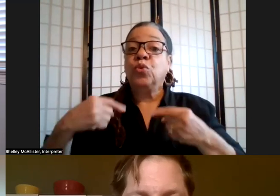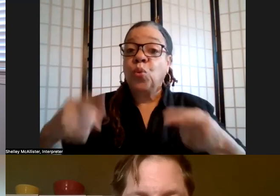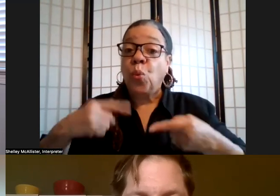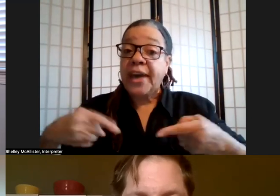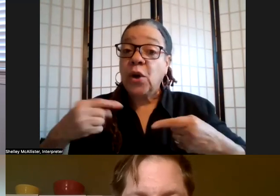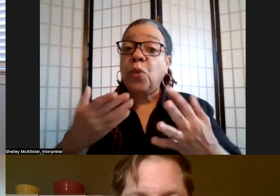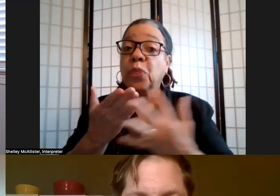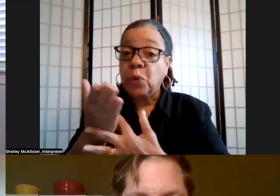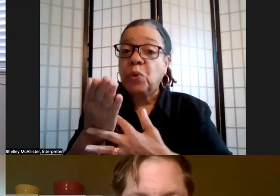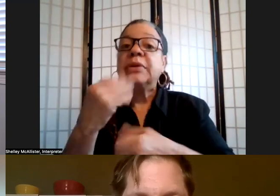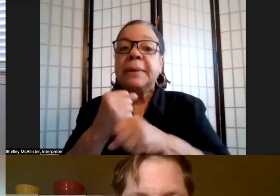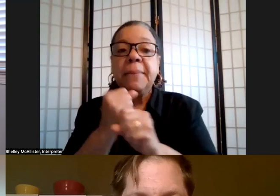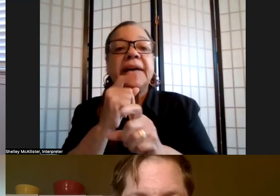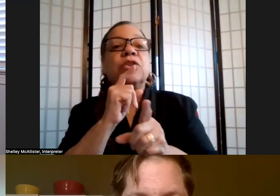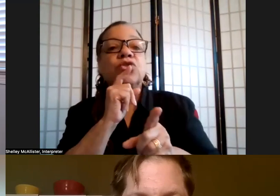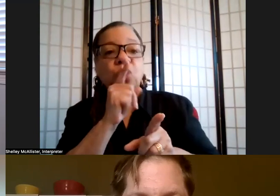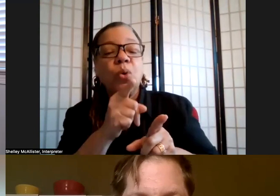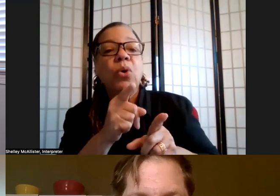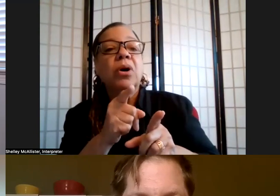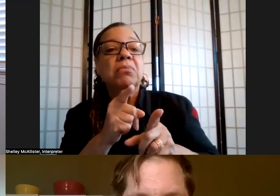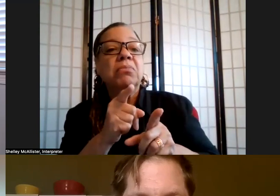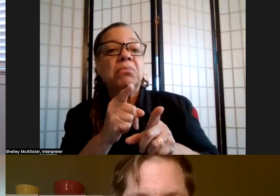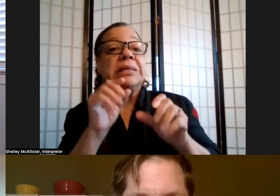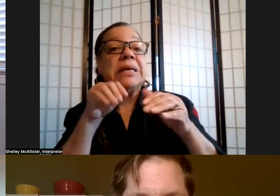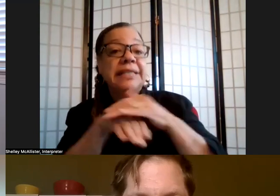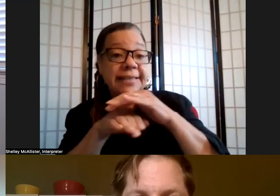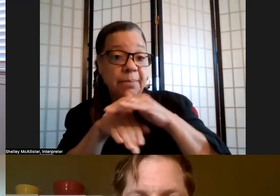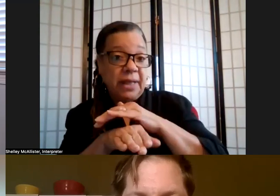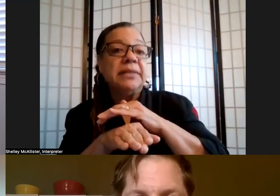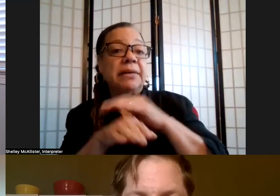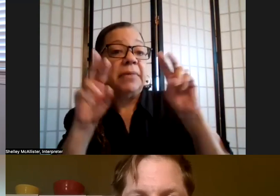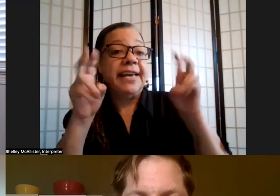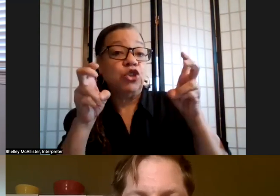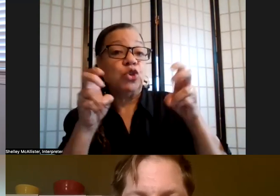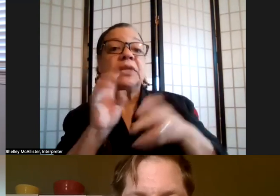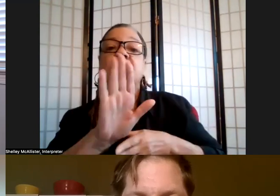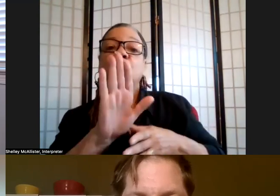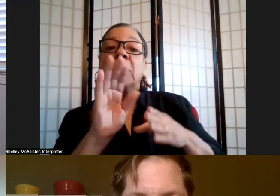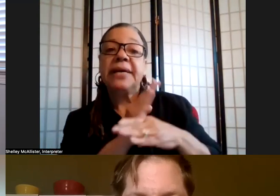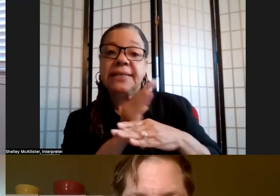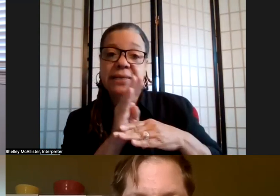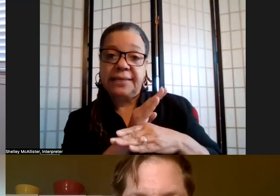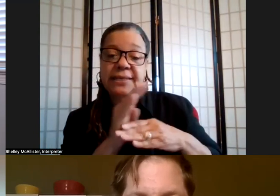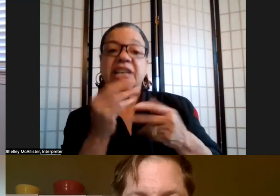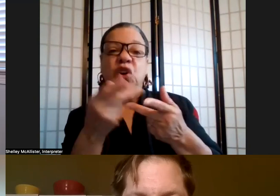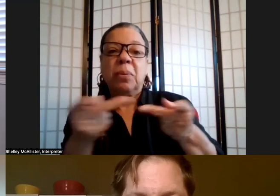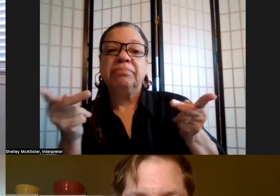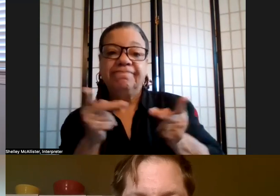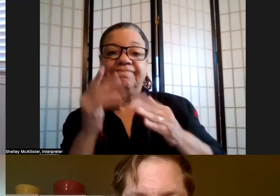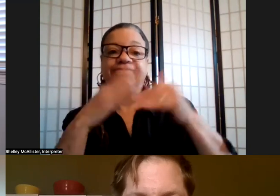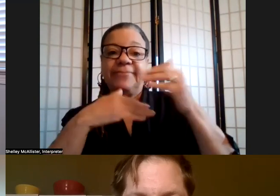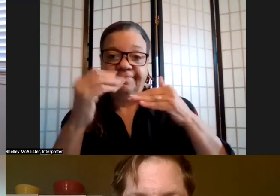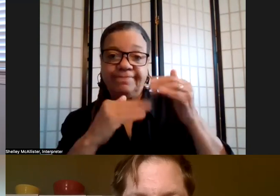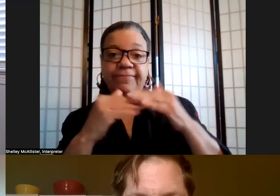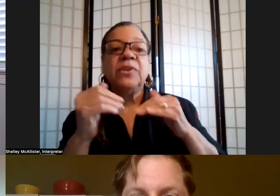to be able to kind of identify accessibility issues in your facility. So if you're interested in that, we'll